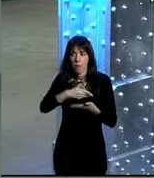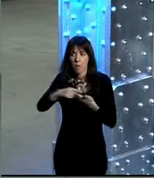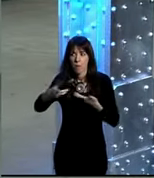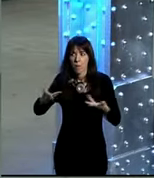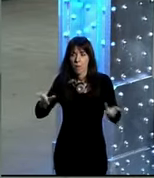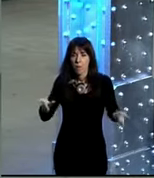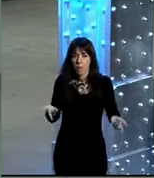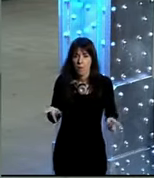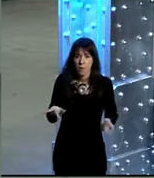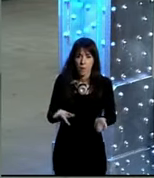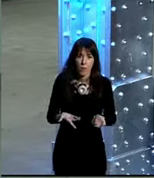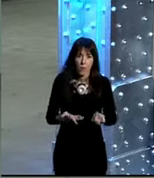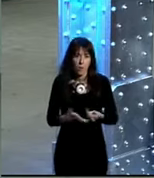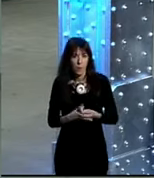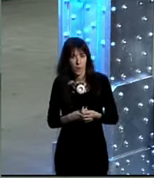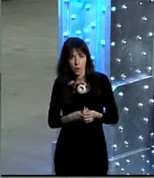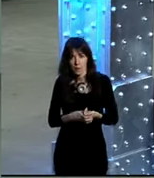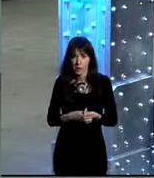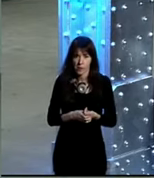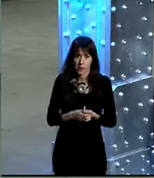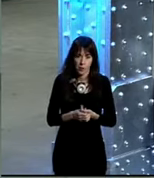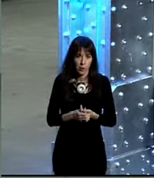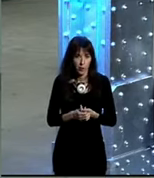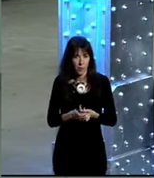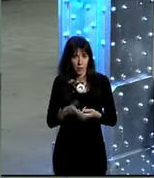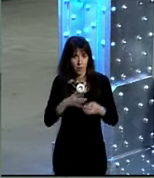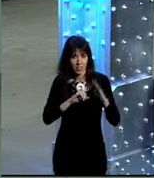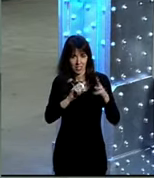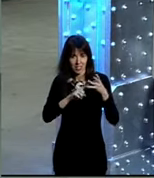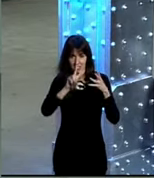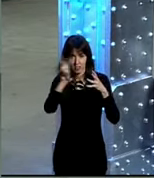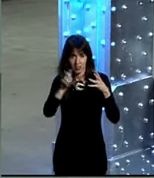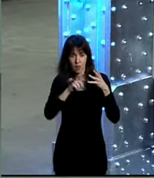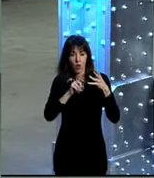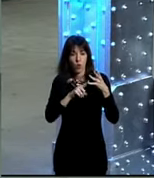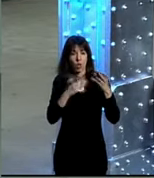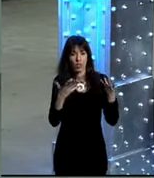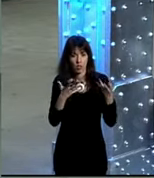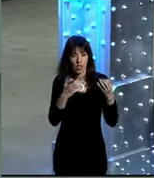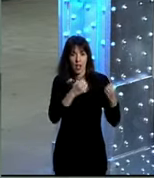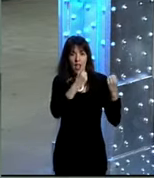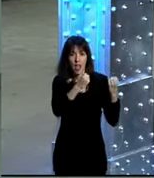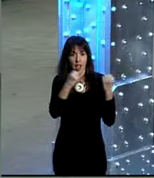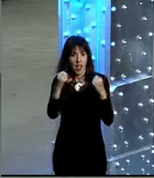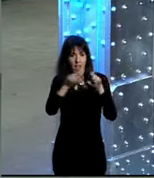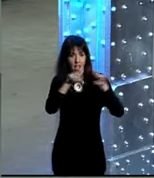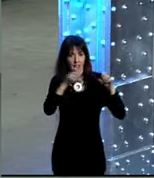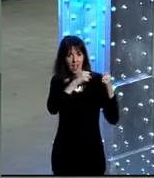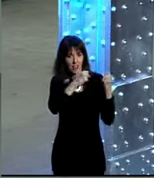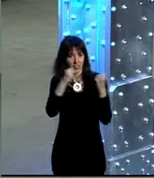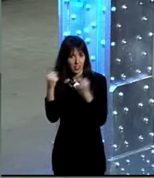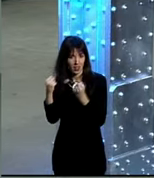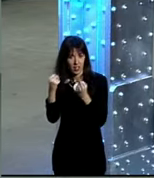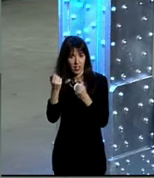my fourth topic of today. The entity formerly known as the audience. I've been talking